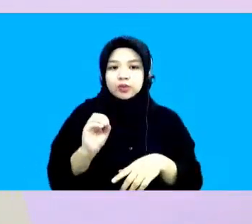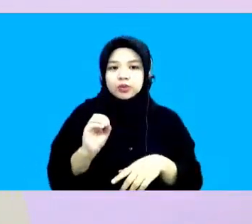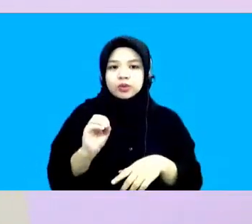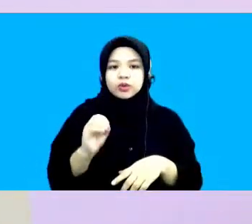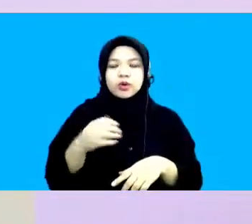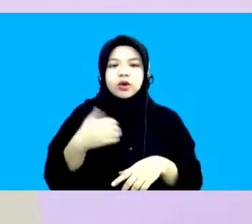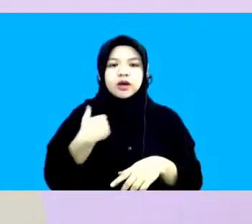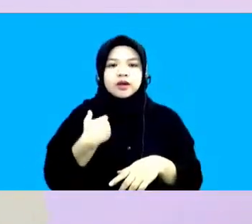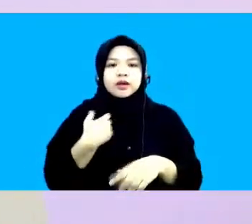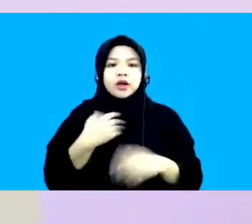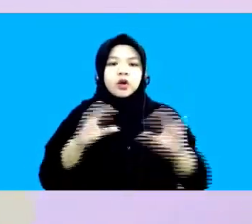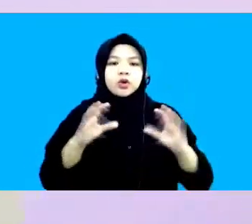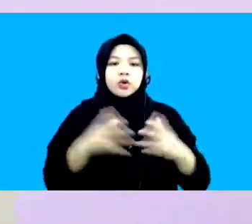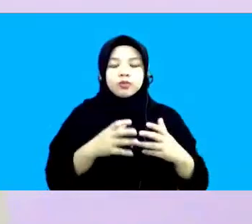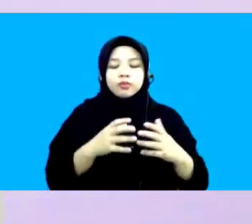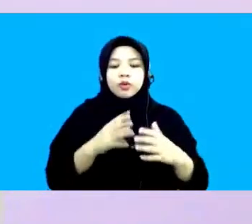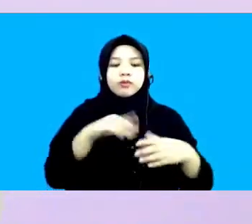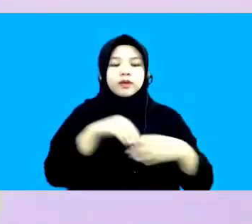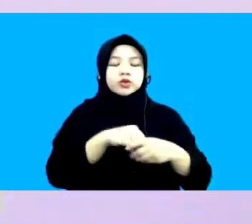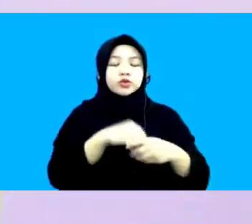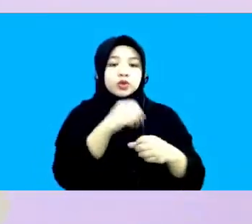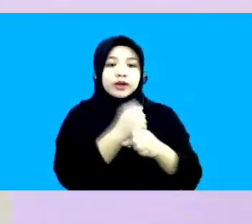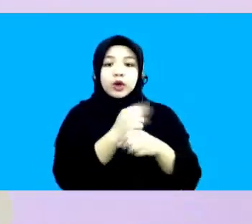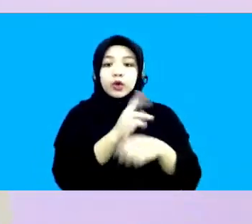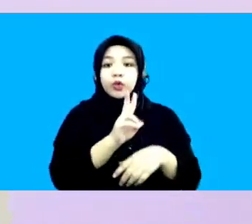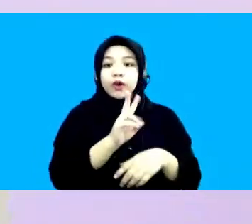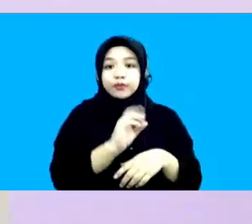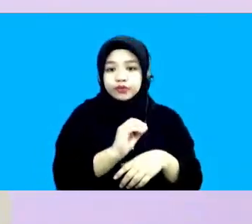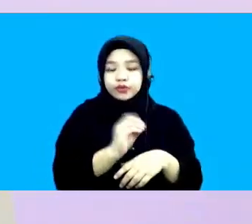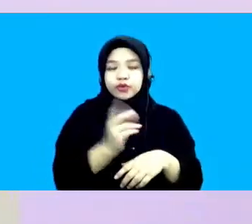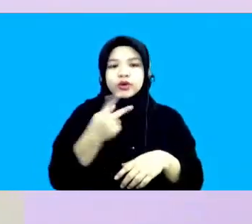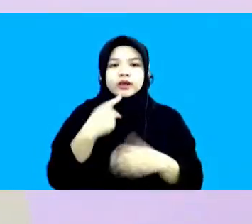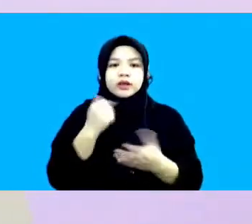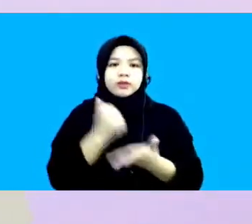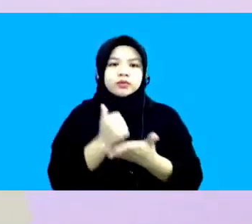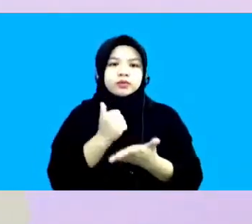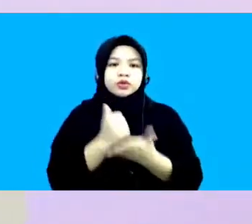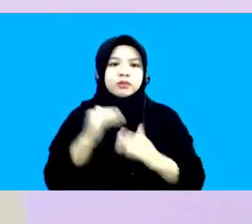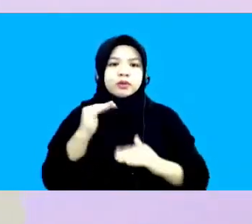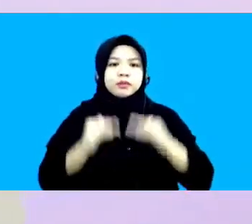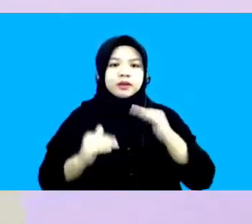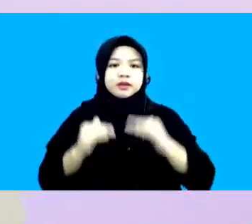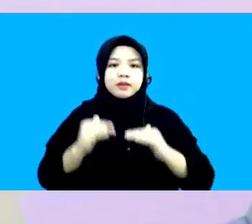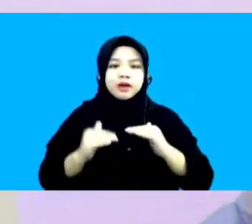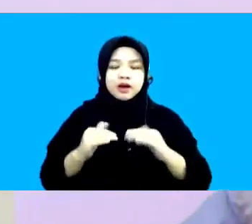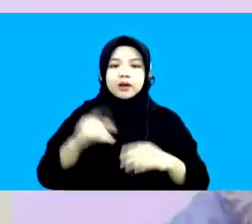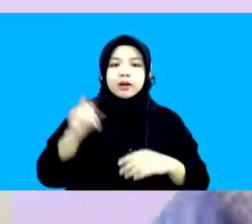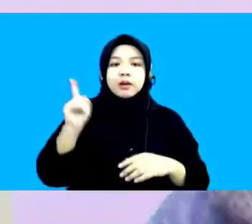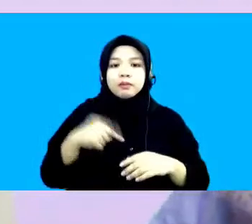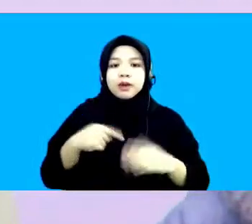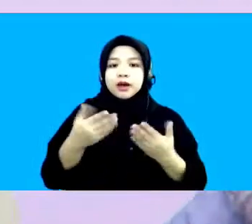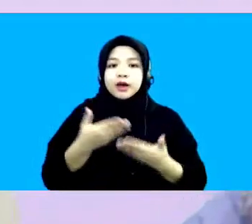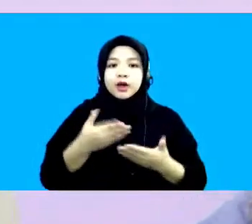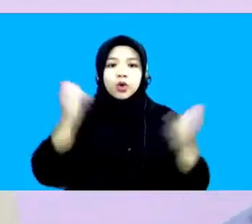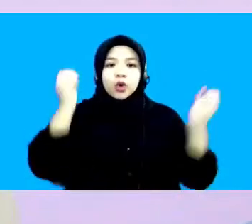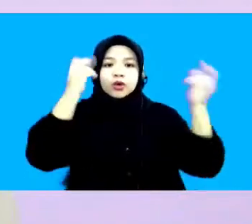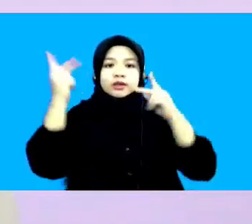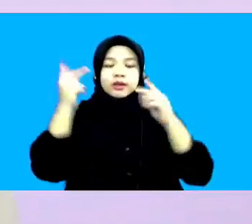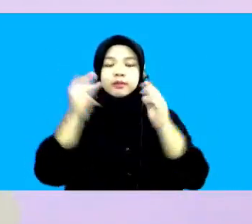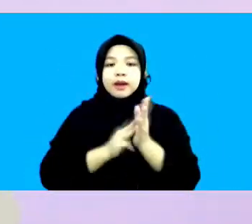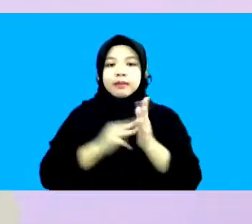one. No, to do poverty, you have to combine all the people together at the same table. Because we will not succeed if we're not